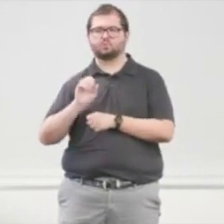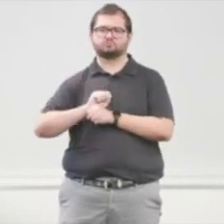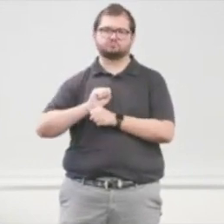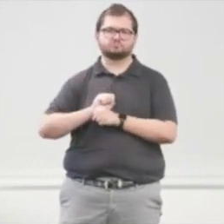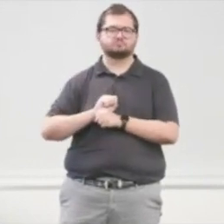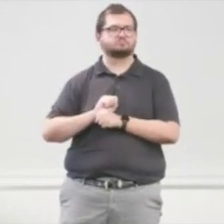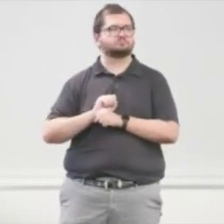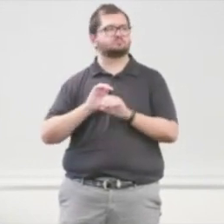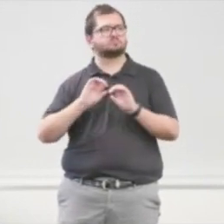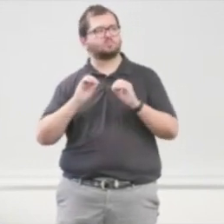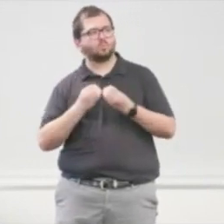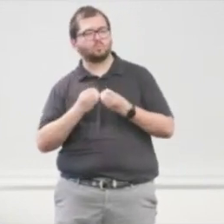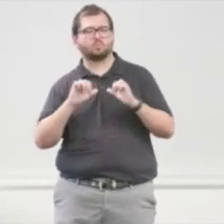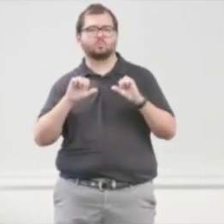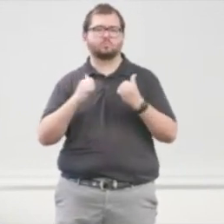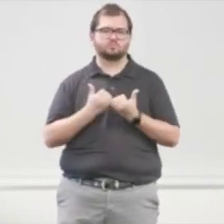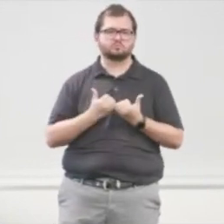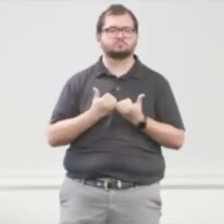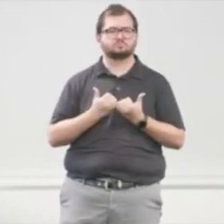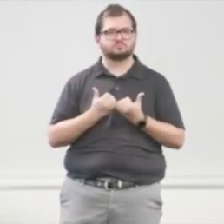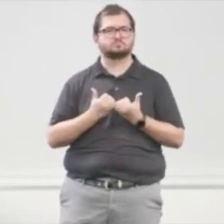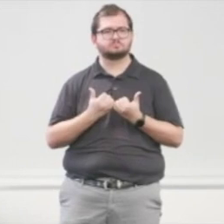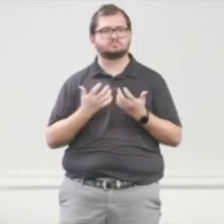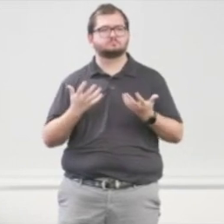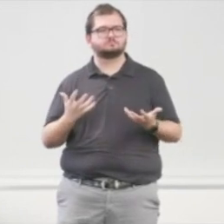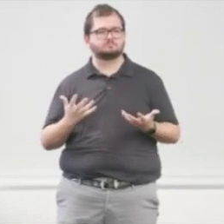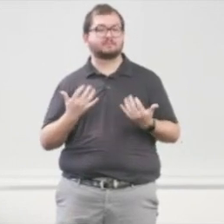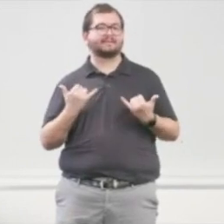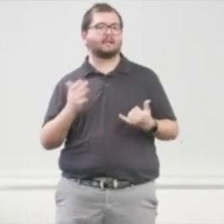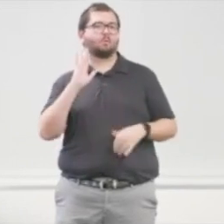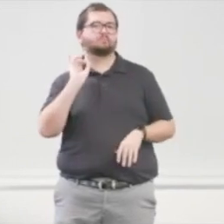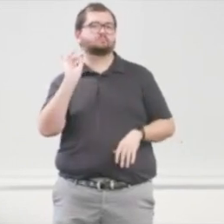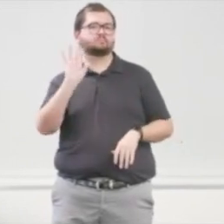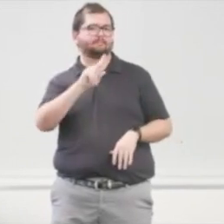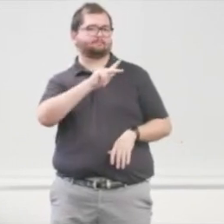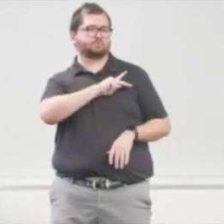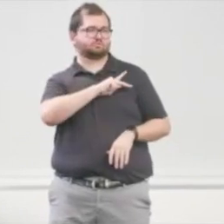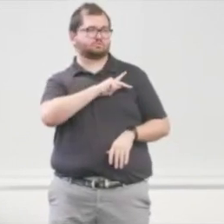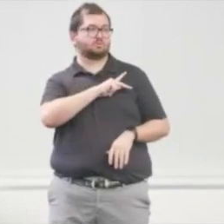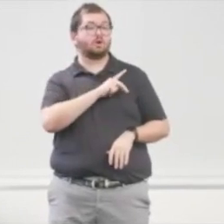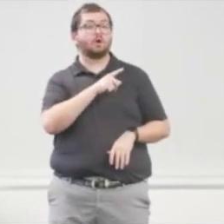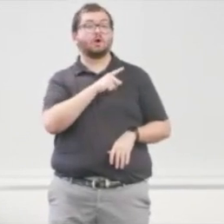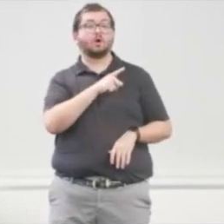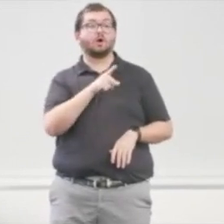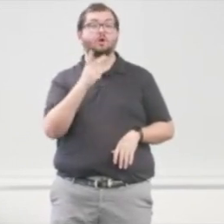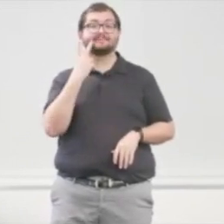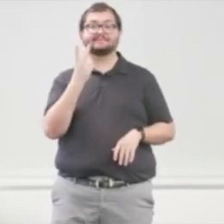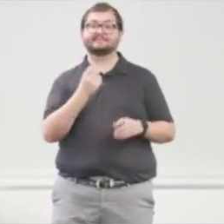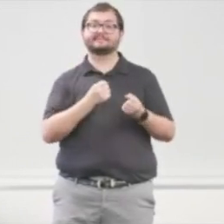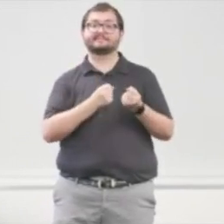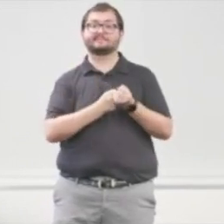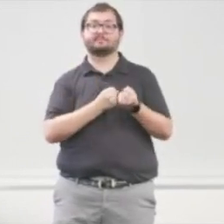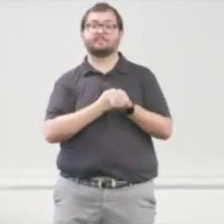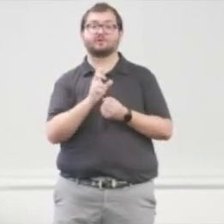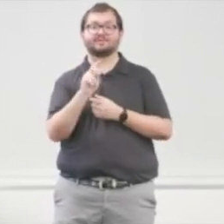you guys do and your work environment, I'll just give you some personal tips. Don't click on sponsored links. So those links on the